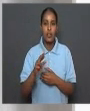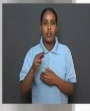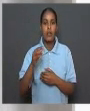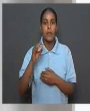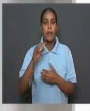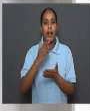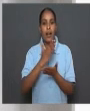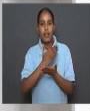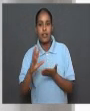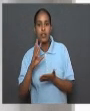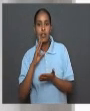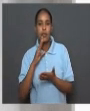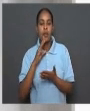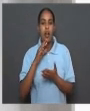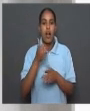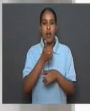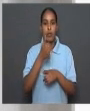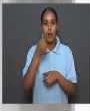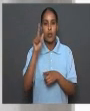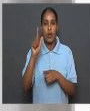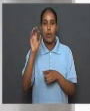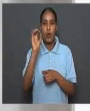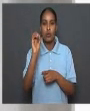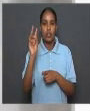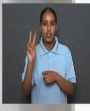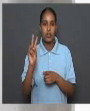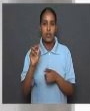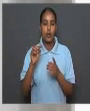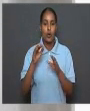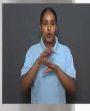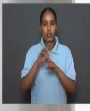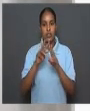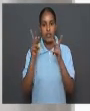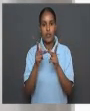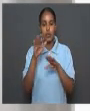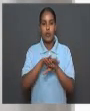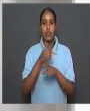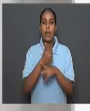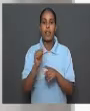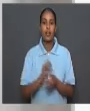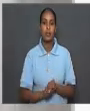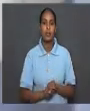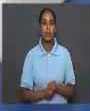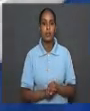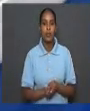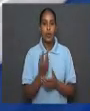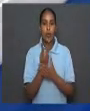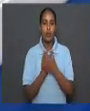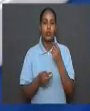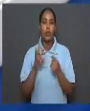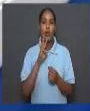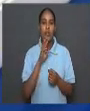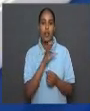hydrated form of aluminium oxide on the surface of the metal. Both